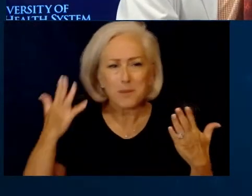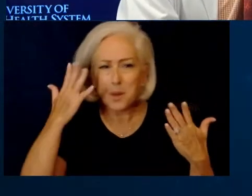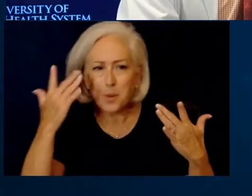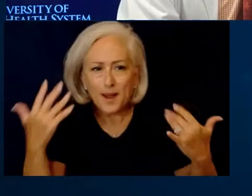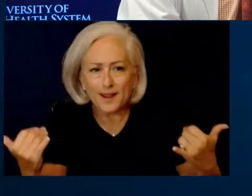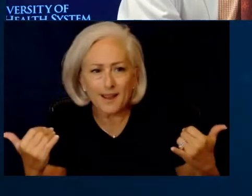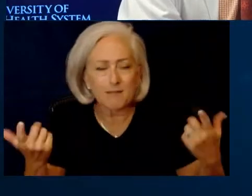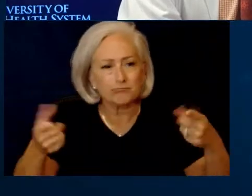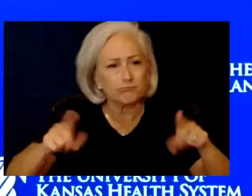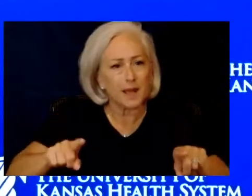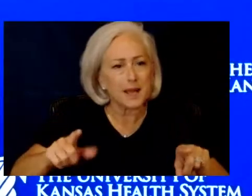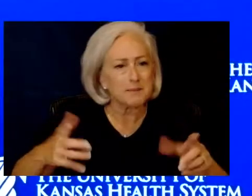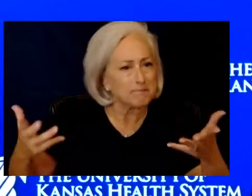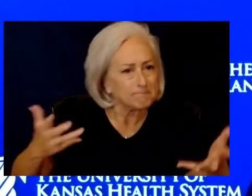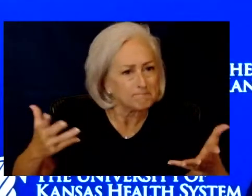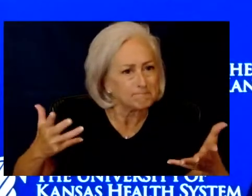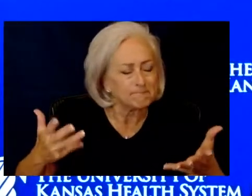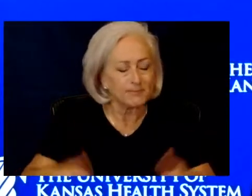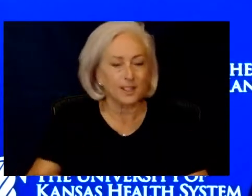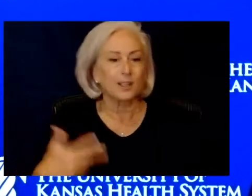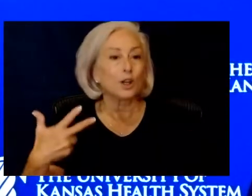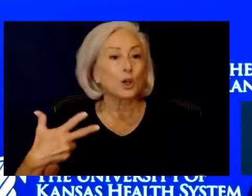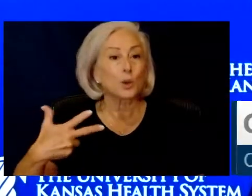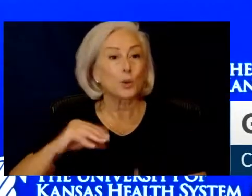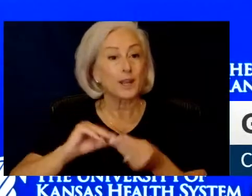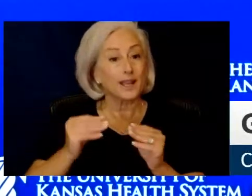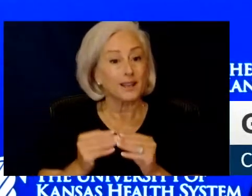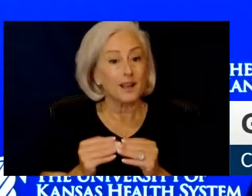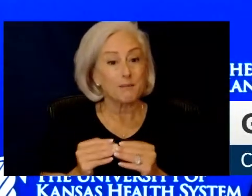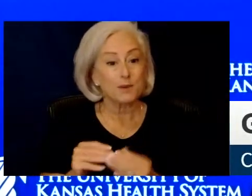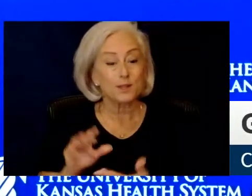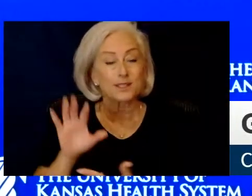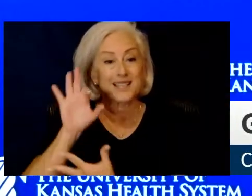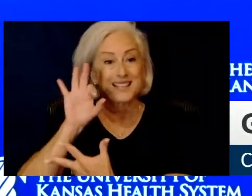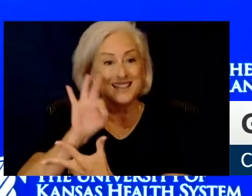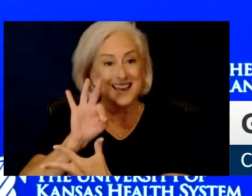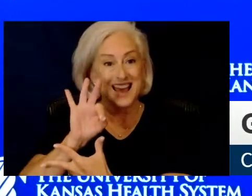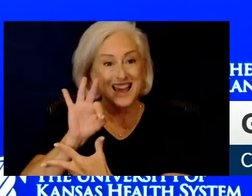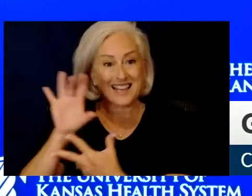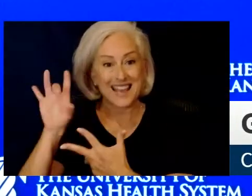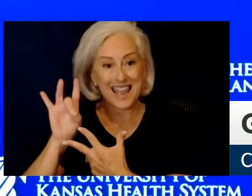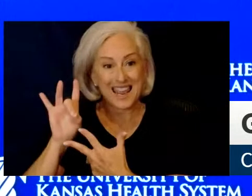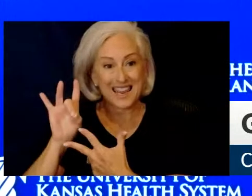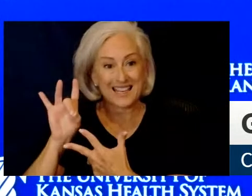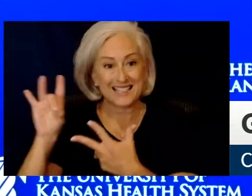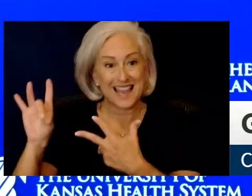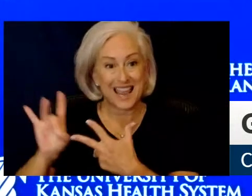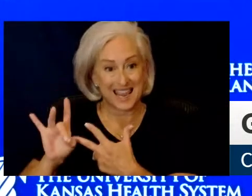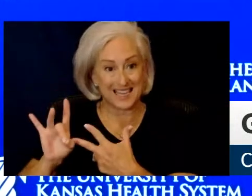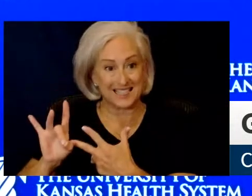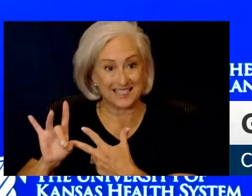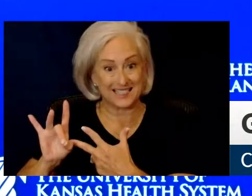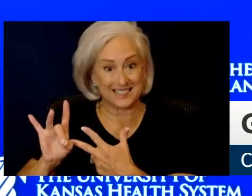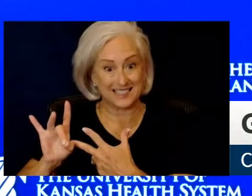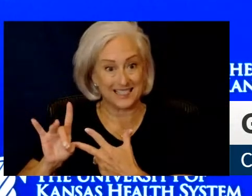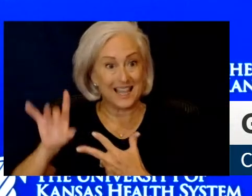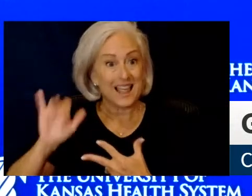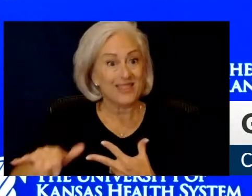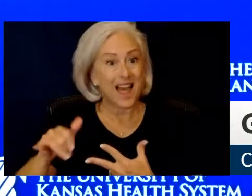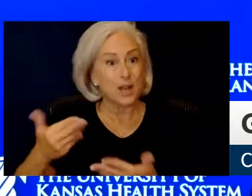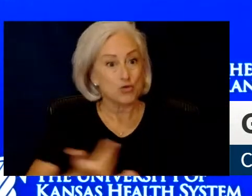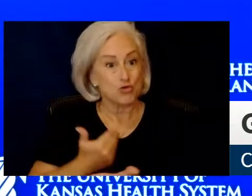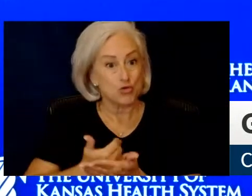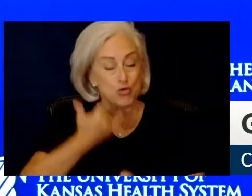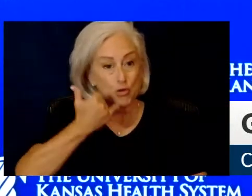Okay, so the 3 numbers that you're looking for here are 988, and this number is going to launch, I believe, tomorrow. And